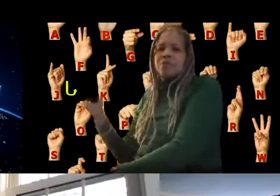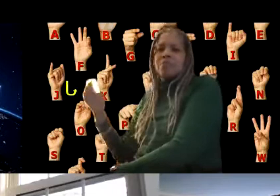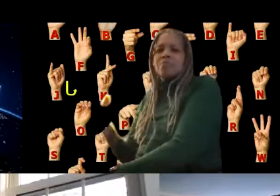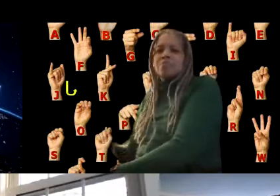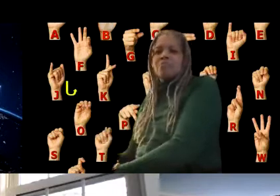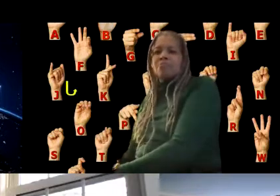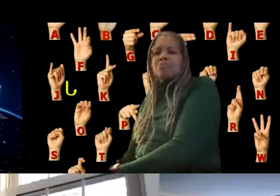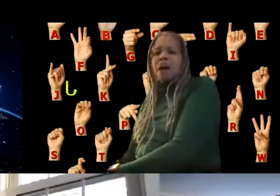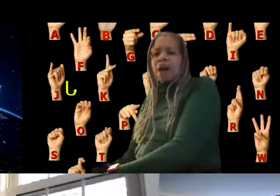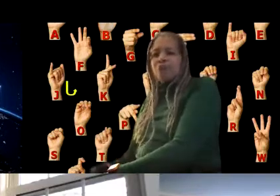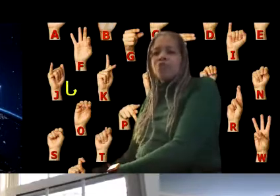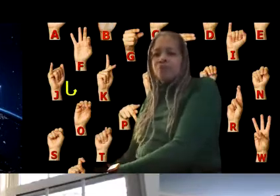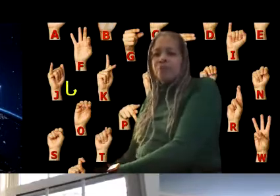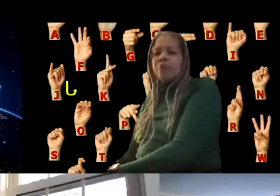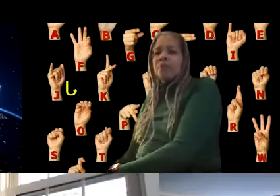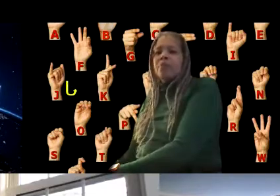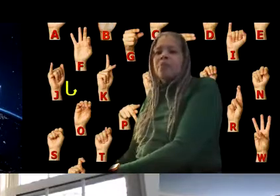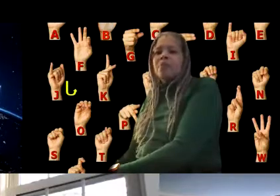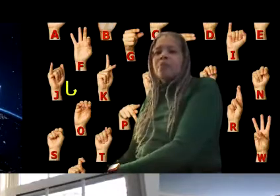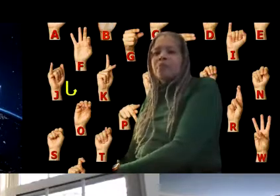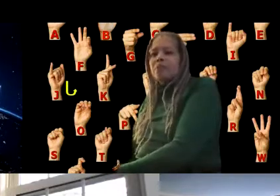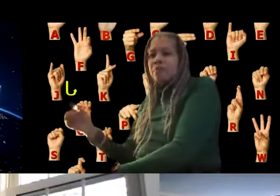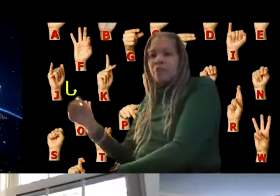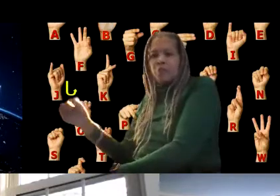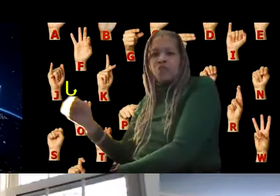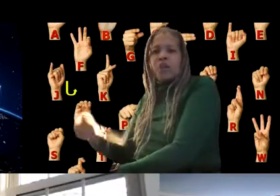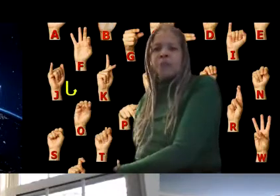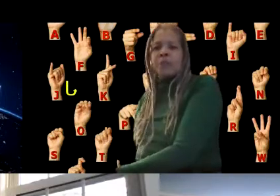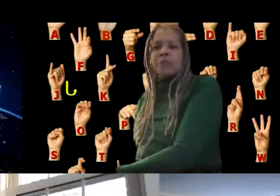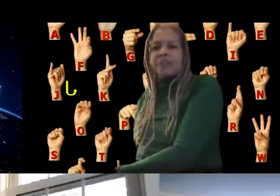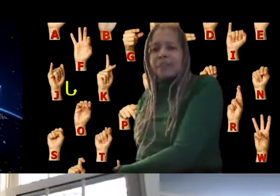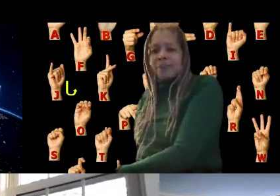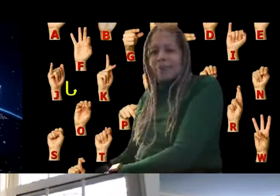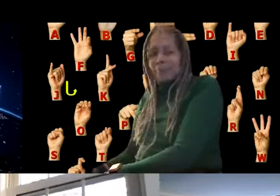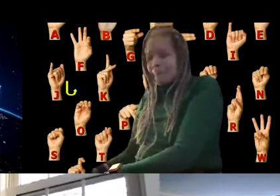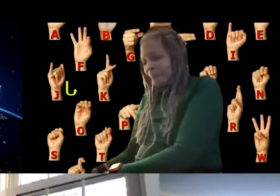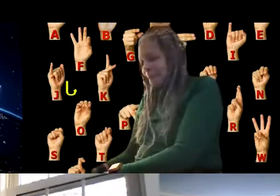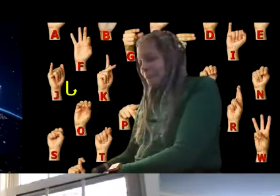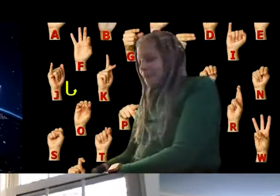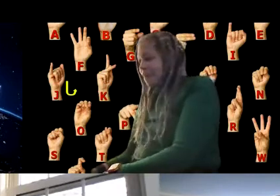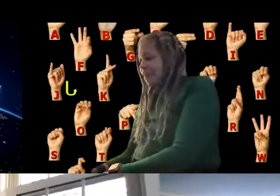person, how would you feel if you discovered they were not like you?